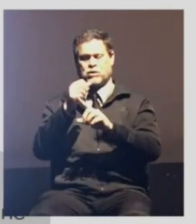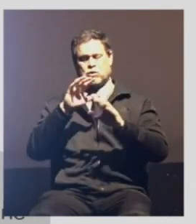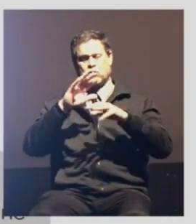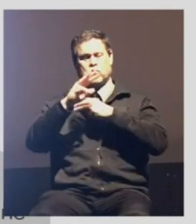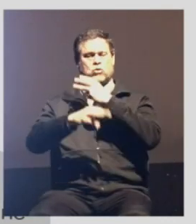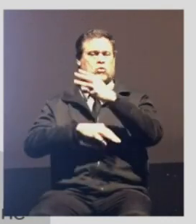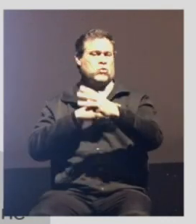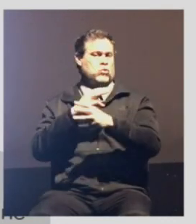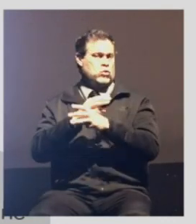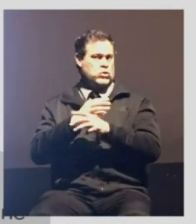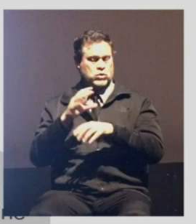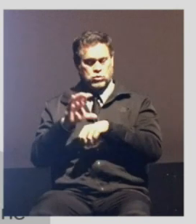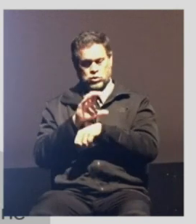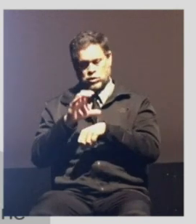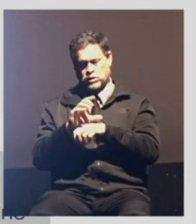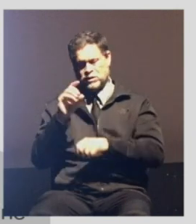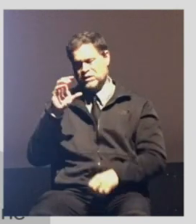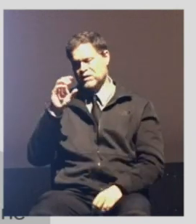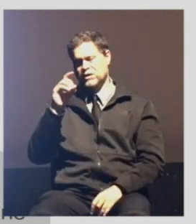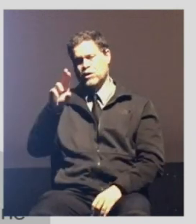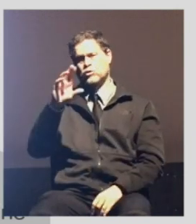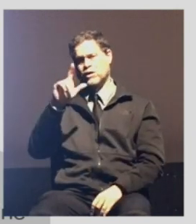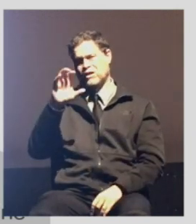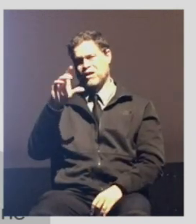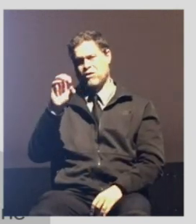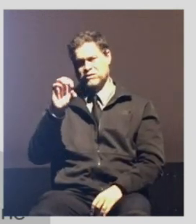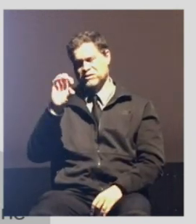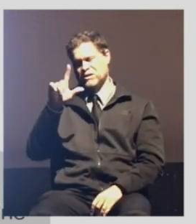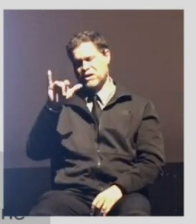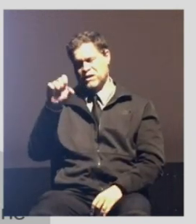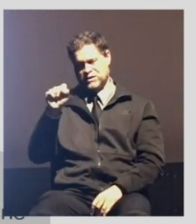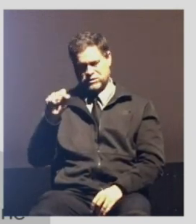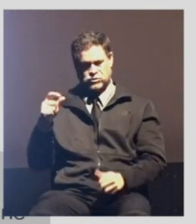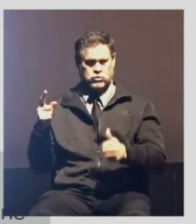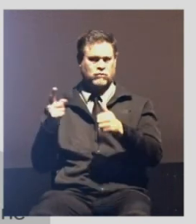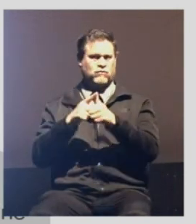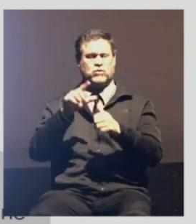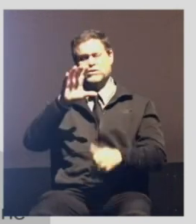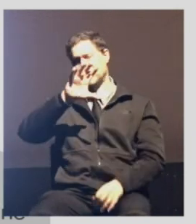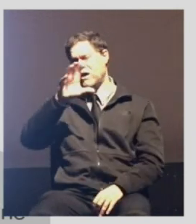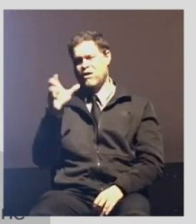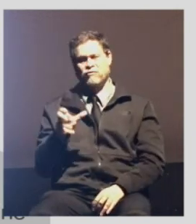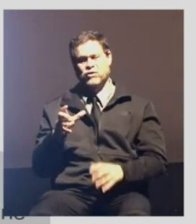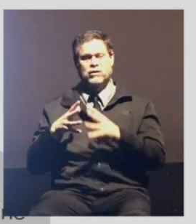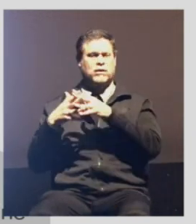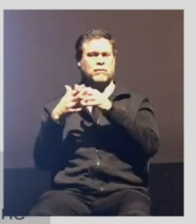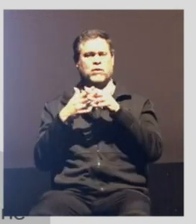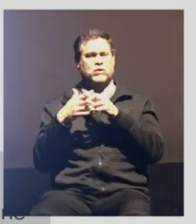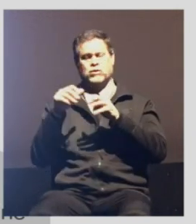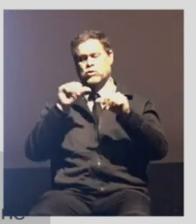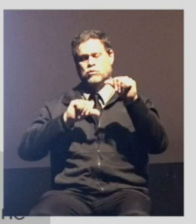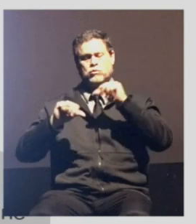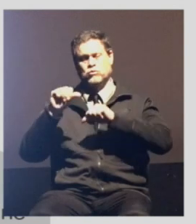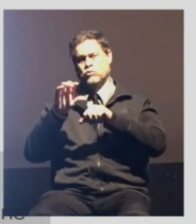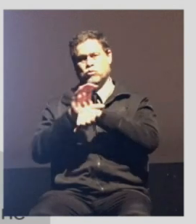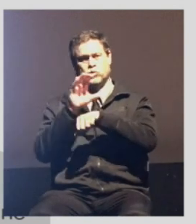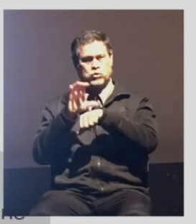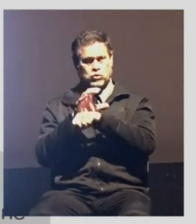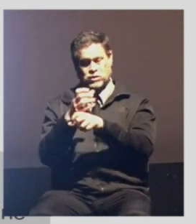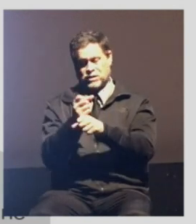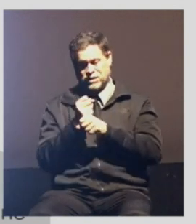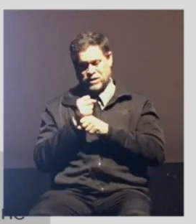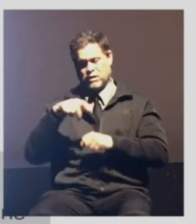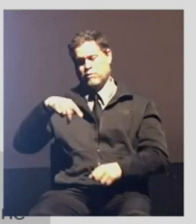computing. Dr. Clarence Ellis, he was the first African-American computer scientist that got